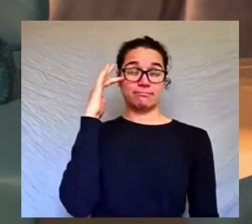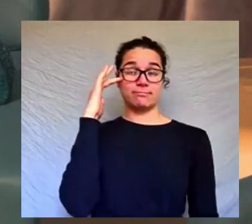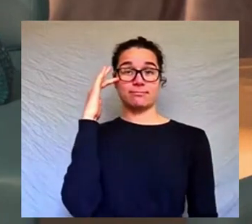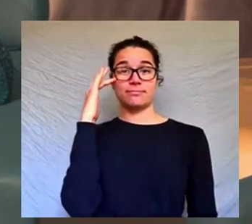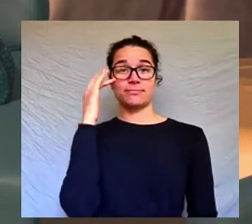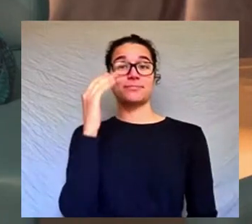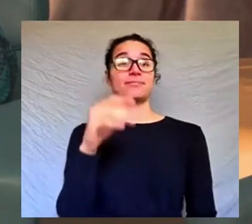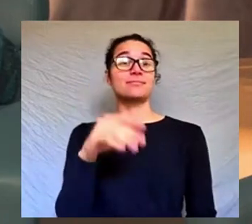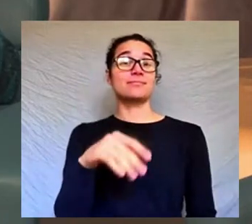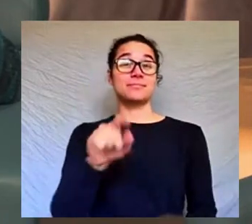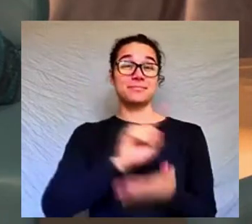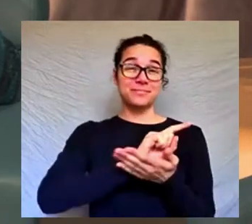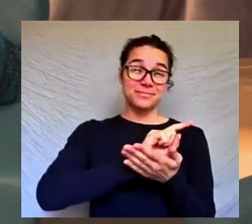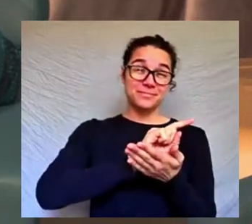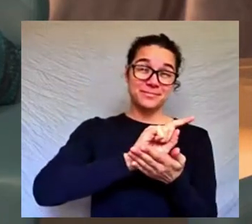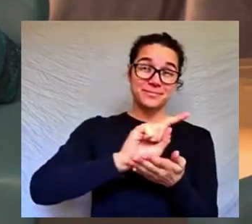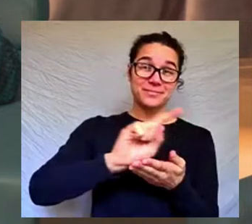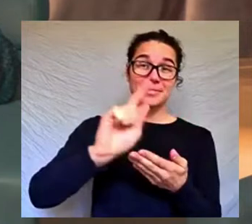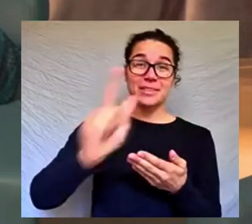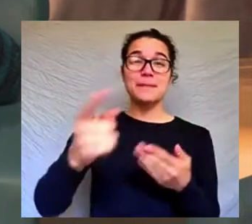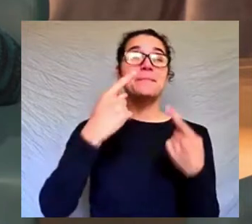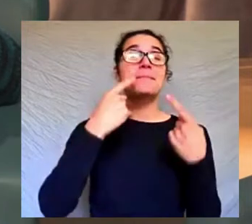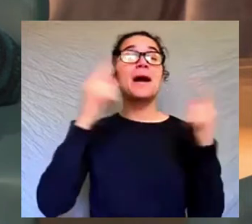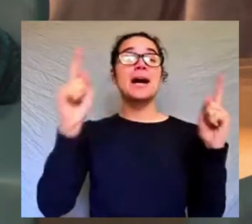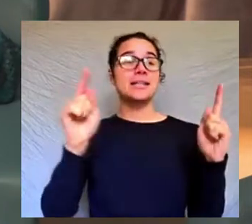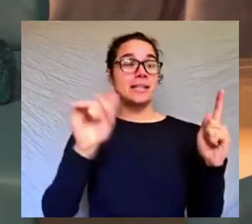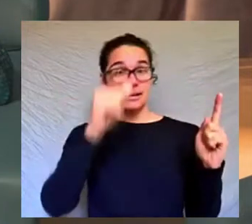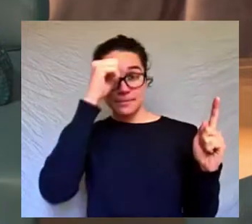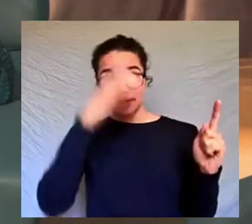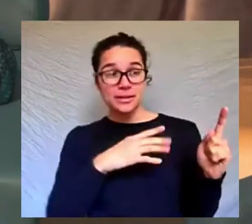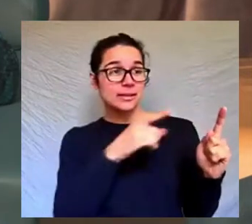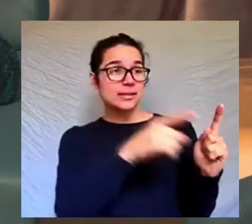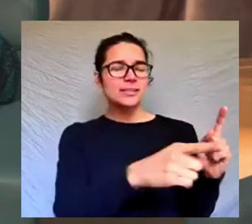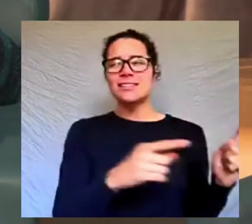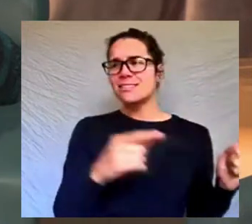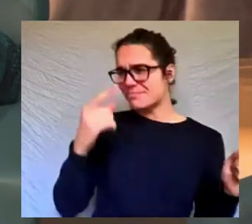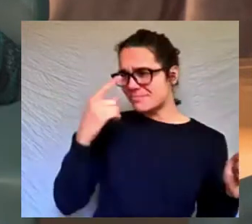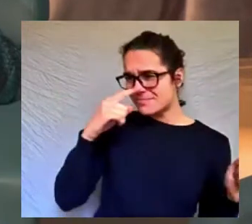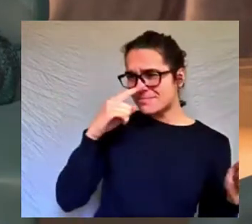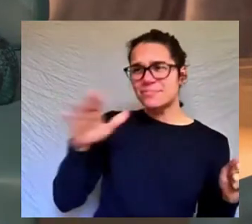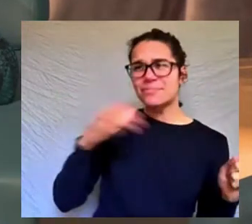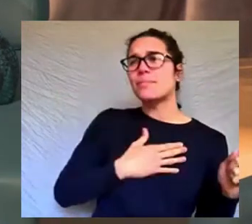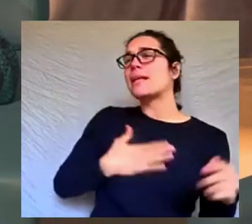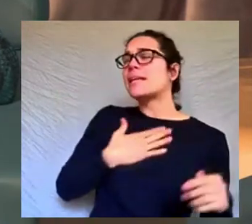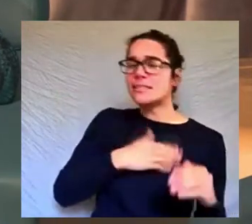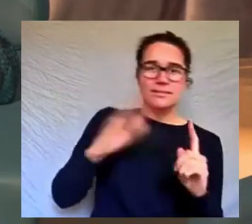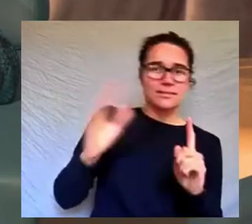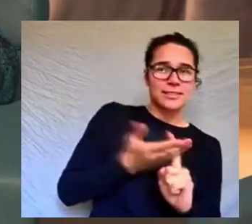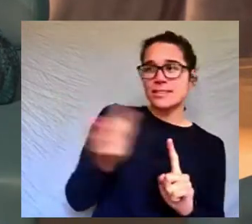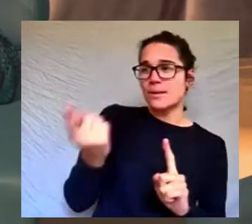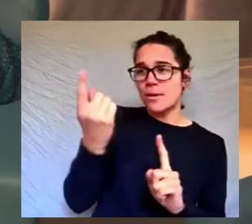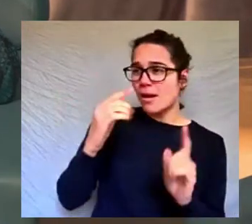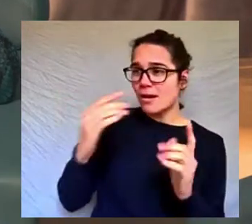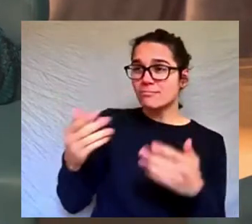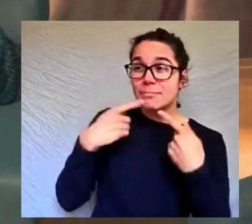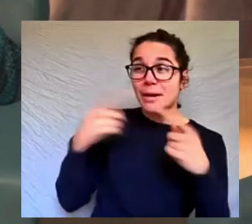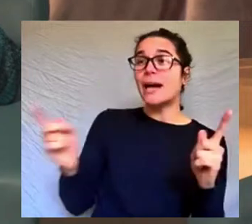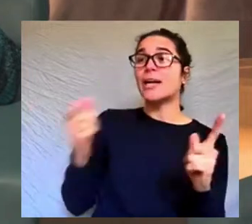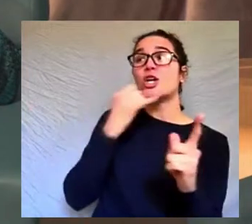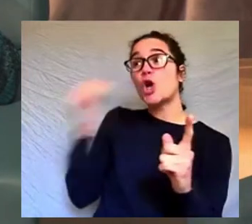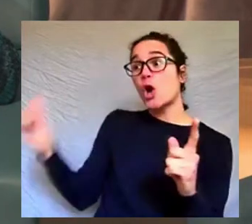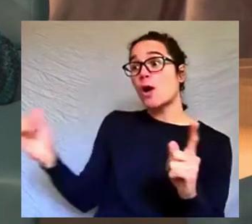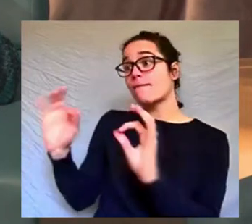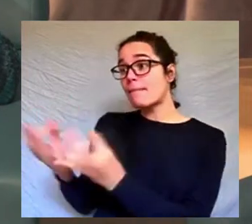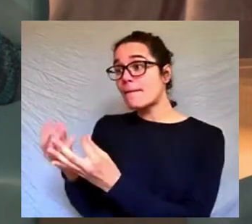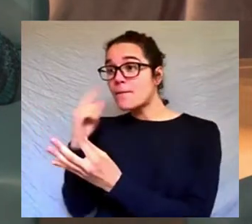to convince someone to call his family so they could come and get him out. And I was so struck